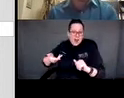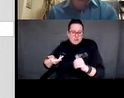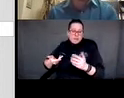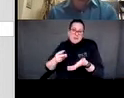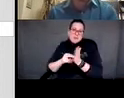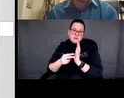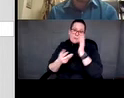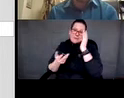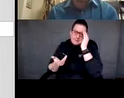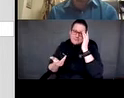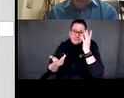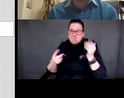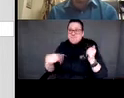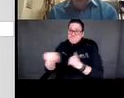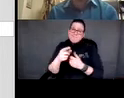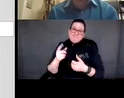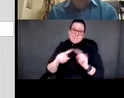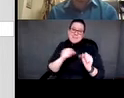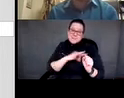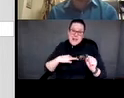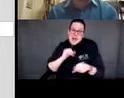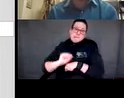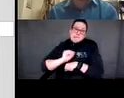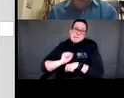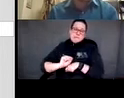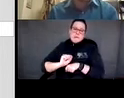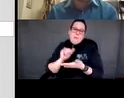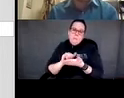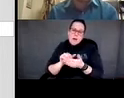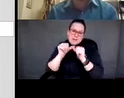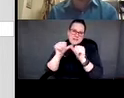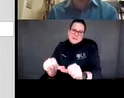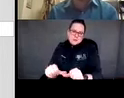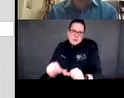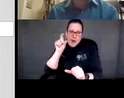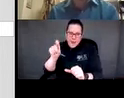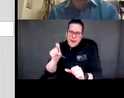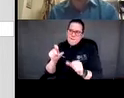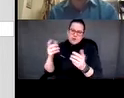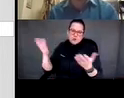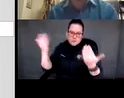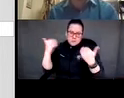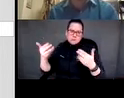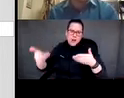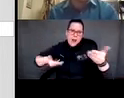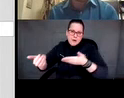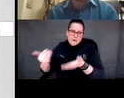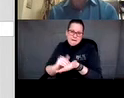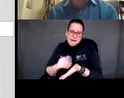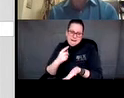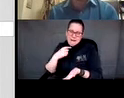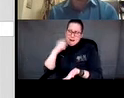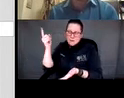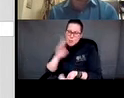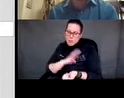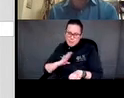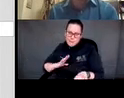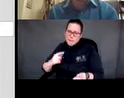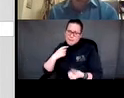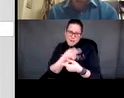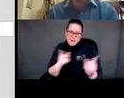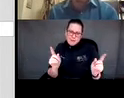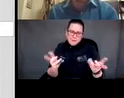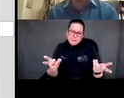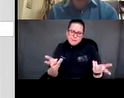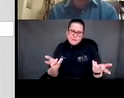our staff here. That's not sustainable. I've said that on earlier calls with other groups. I'll say to the HR group, it's not sustainable to have